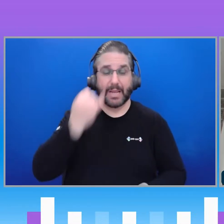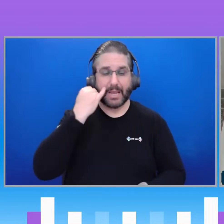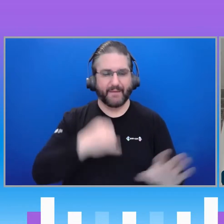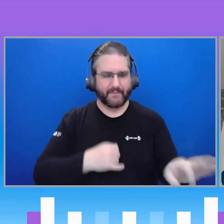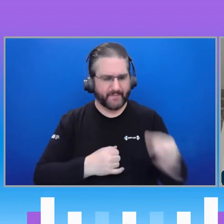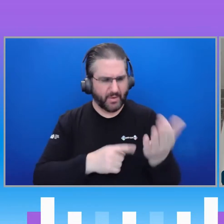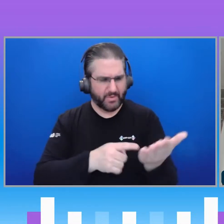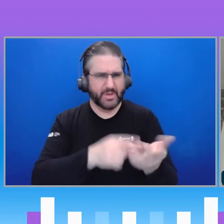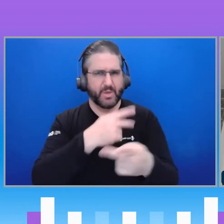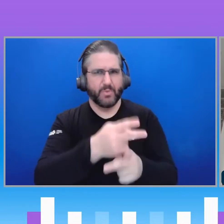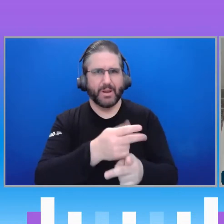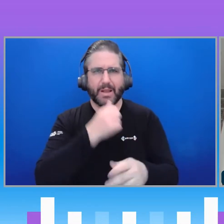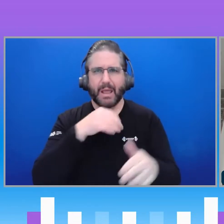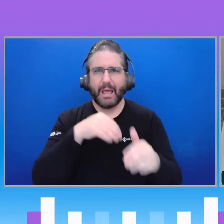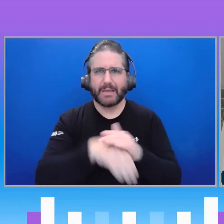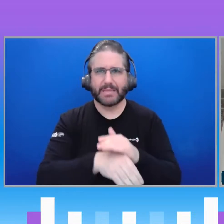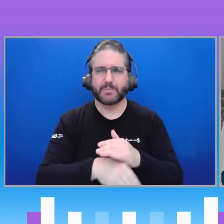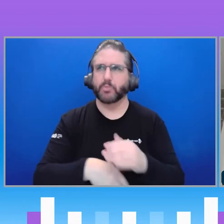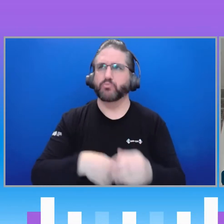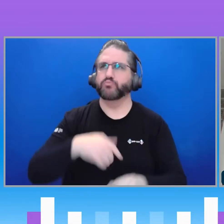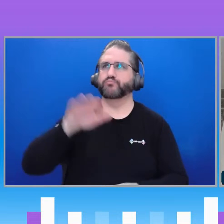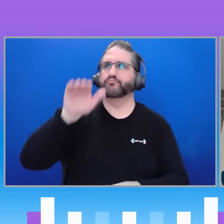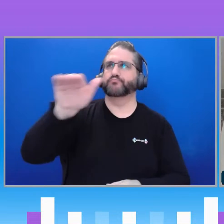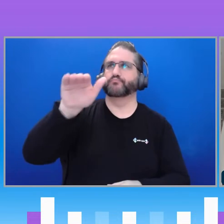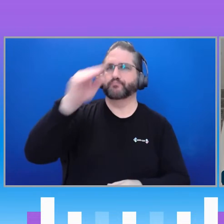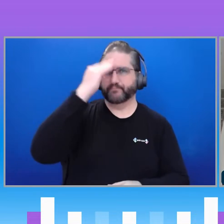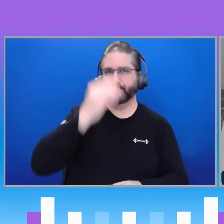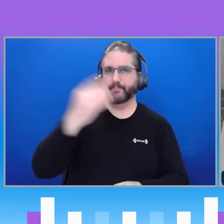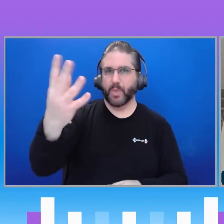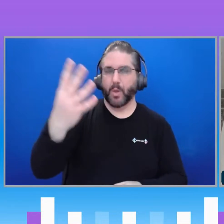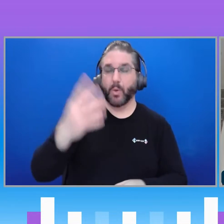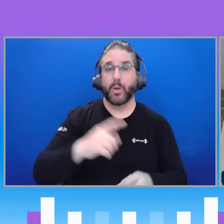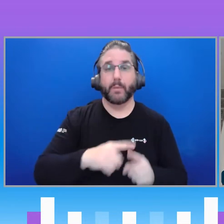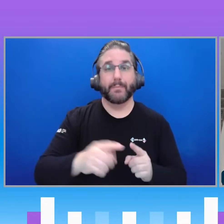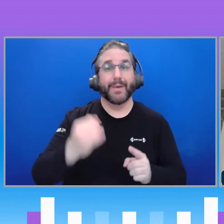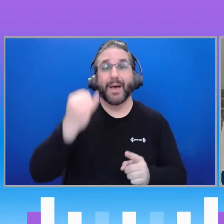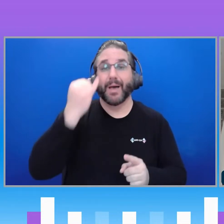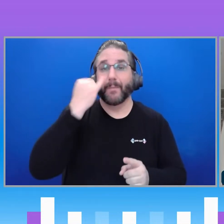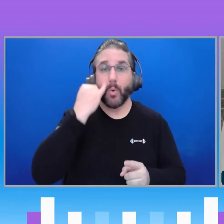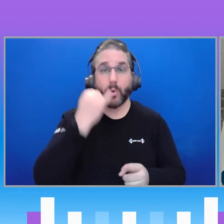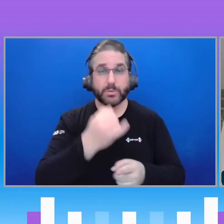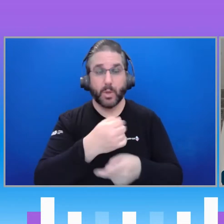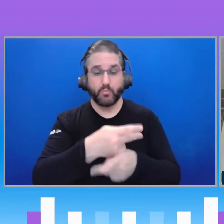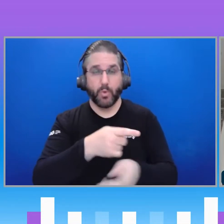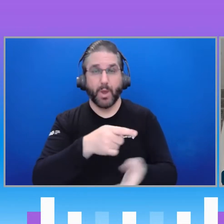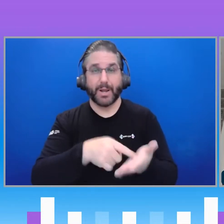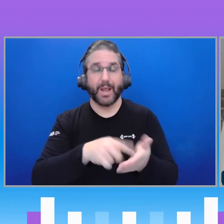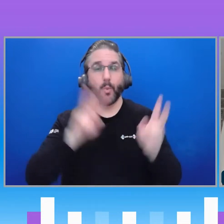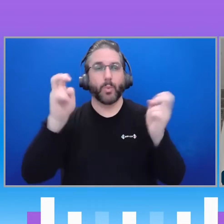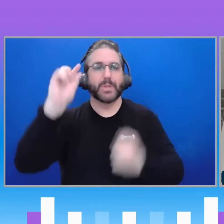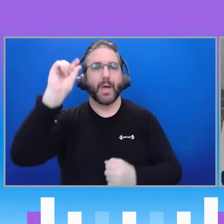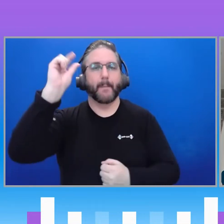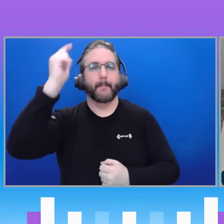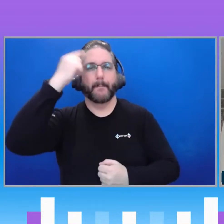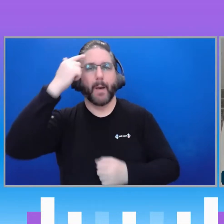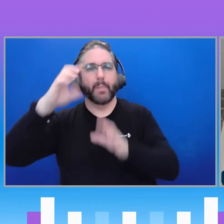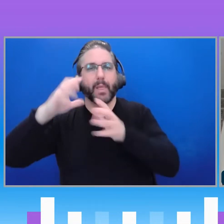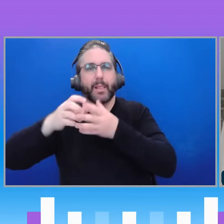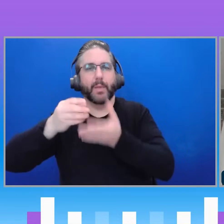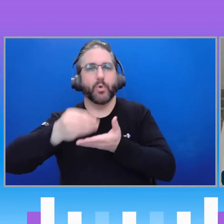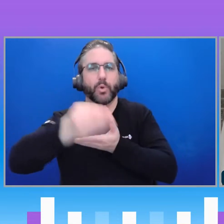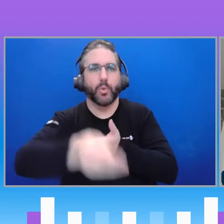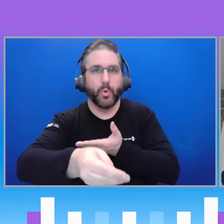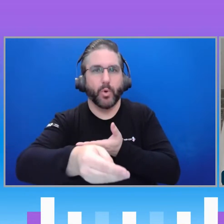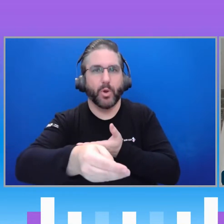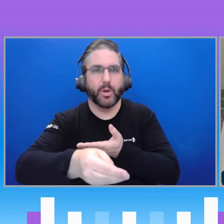is not accessible. But if they find that a product that has been publicly procured by a public administration, then there is not an easy